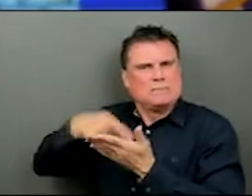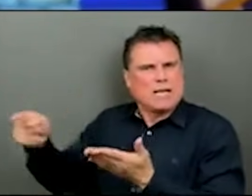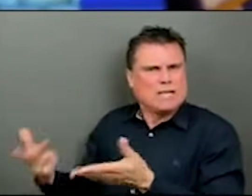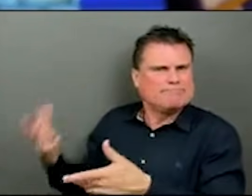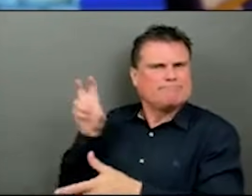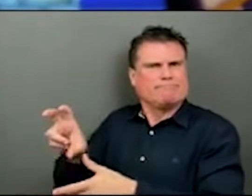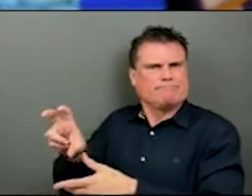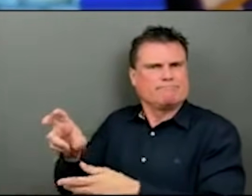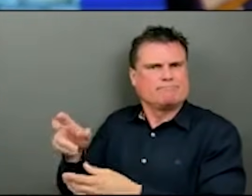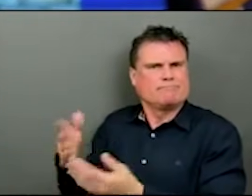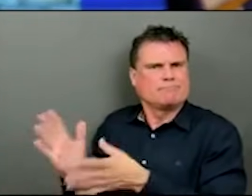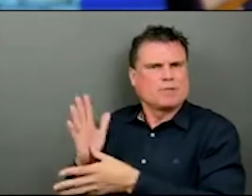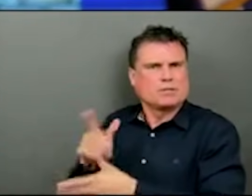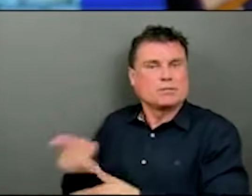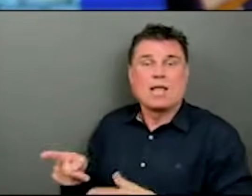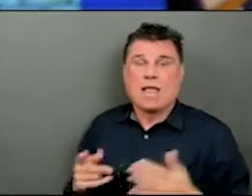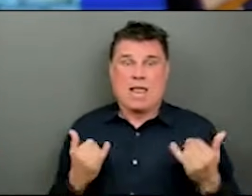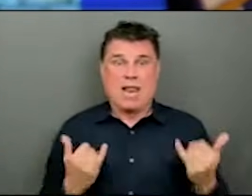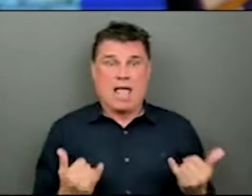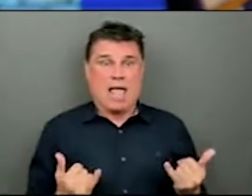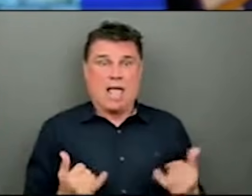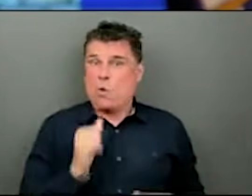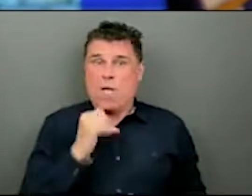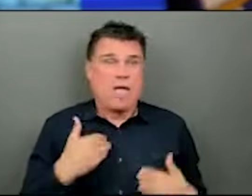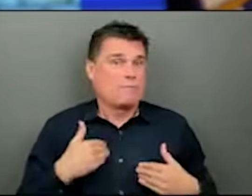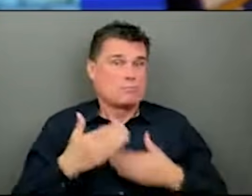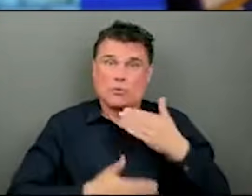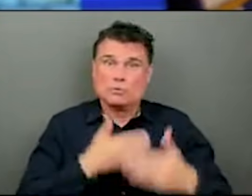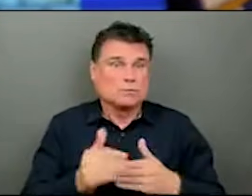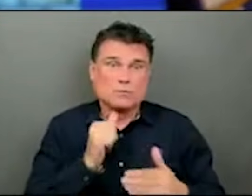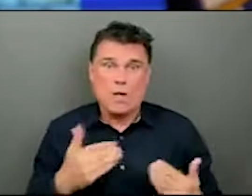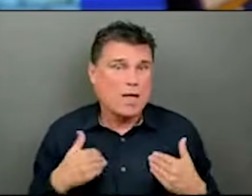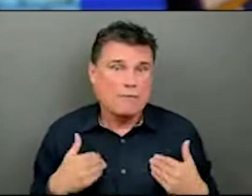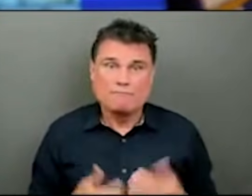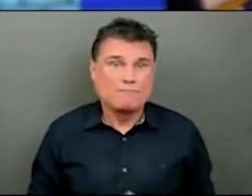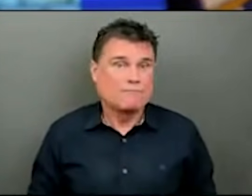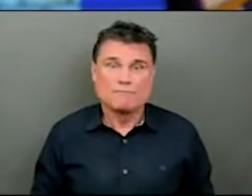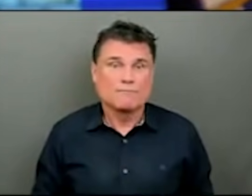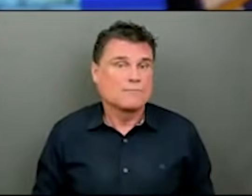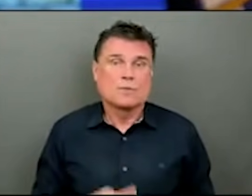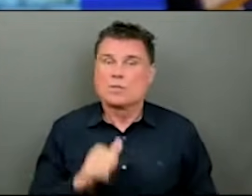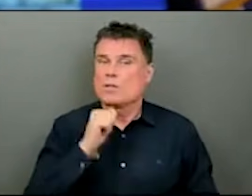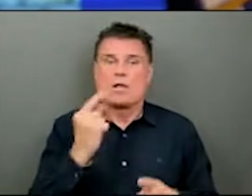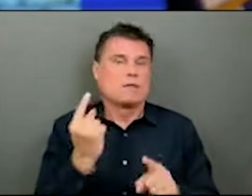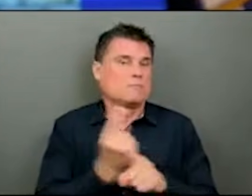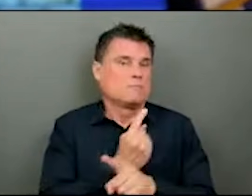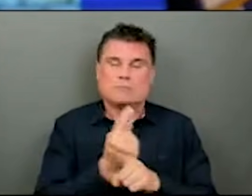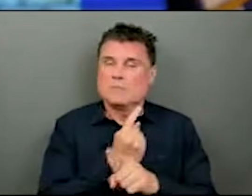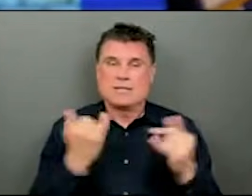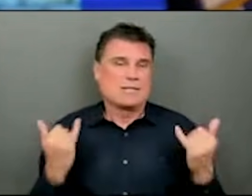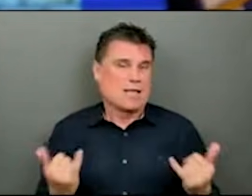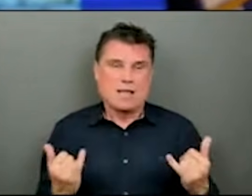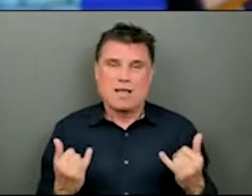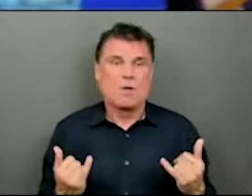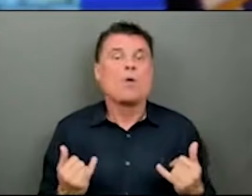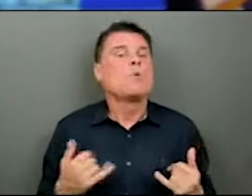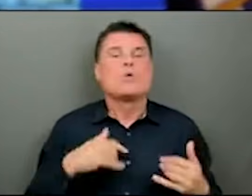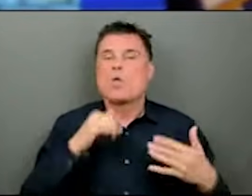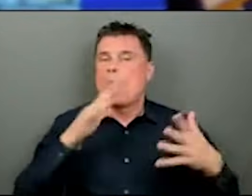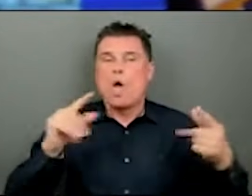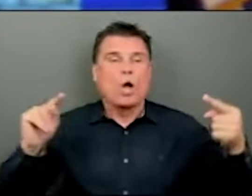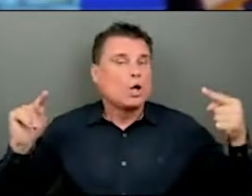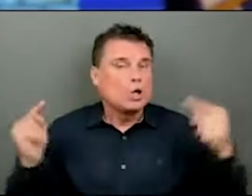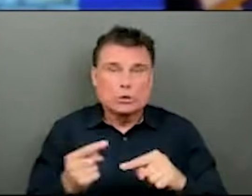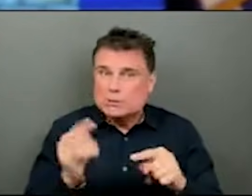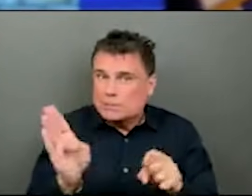to do this. This is not something that's regularly done. As I said, we do not want to hamper industry at this moment, at